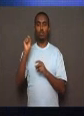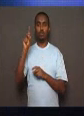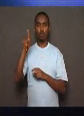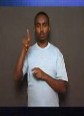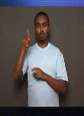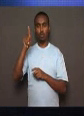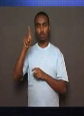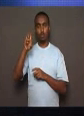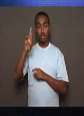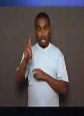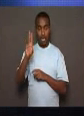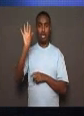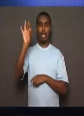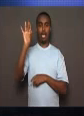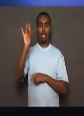8.